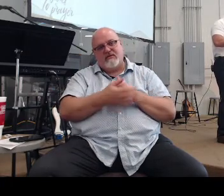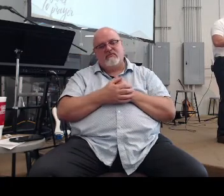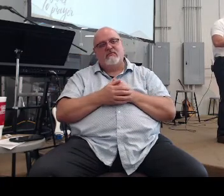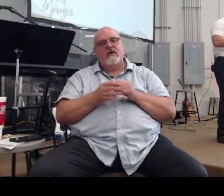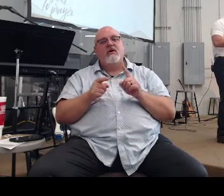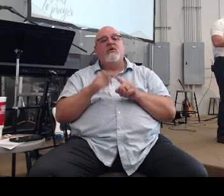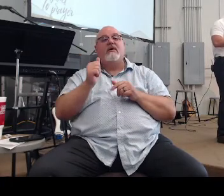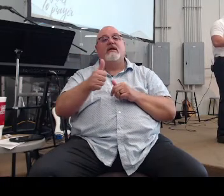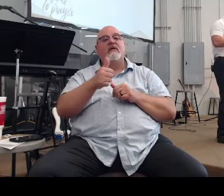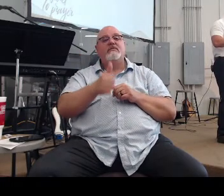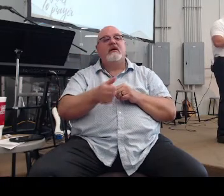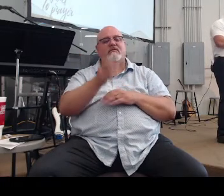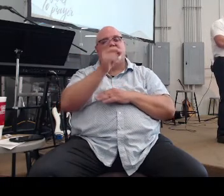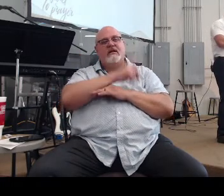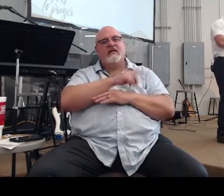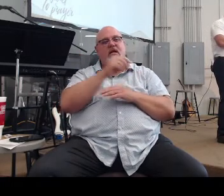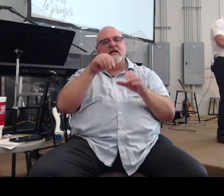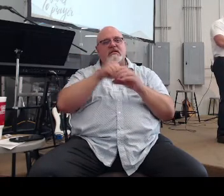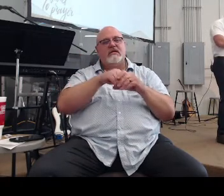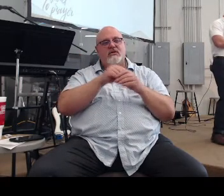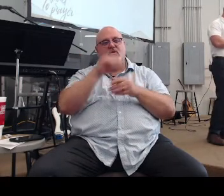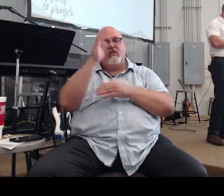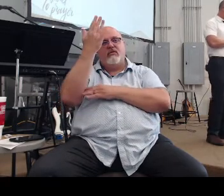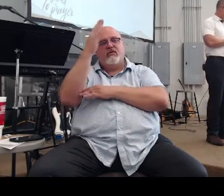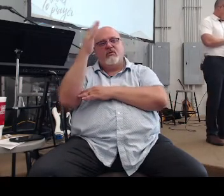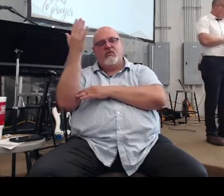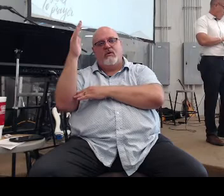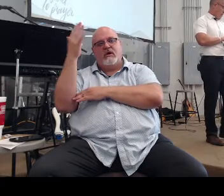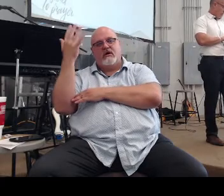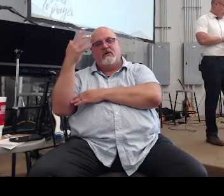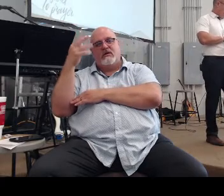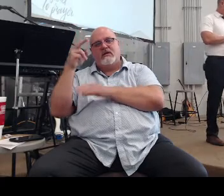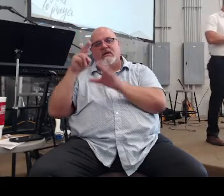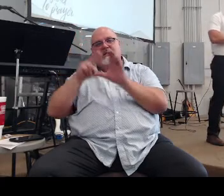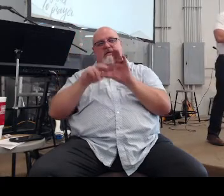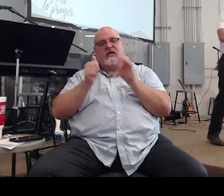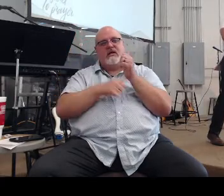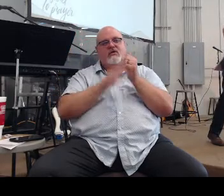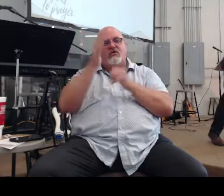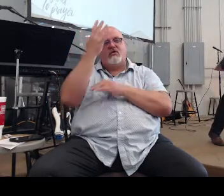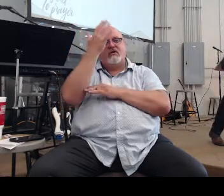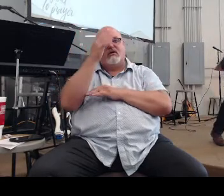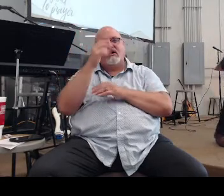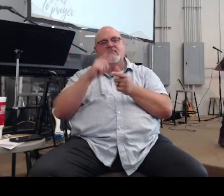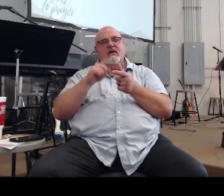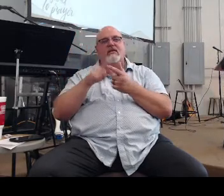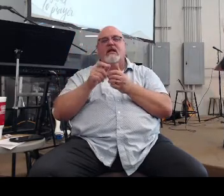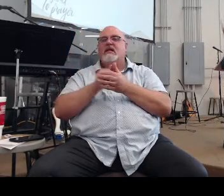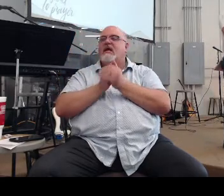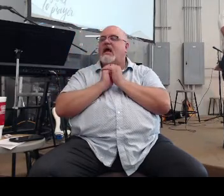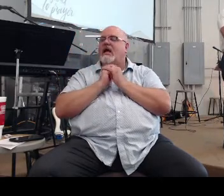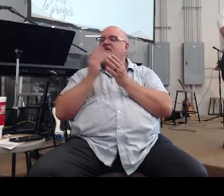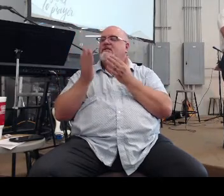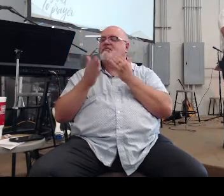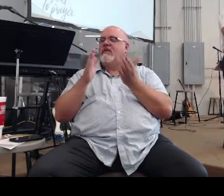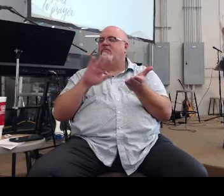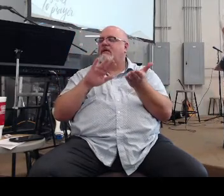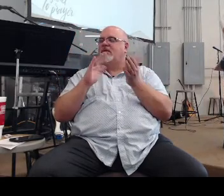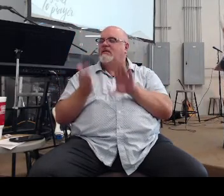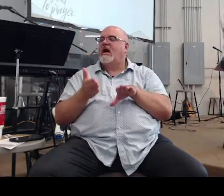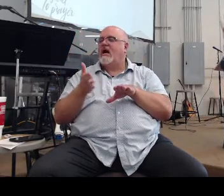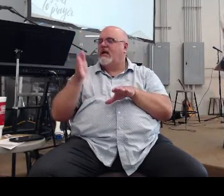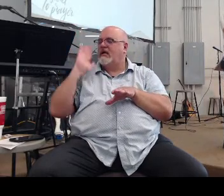he himself went a day's journey into the wilderness and came and sat down under a broom tree and he asked that he might die